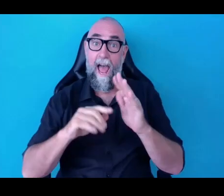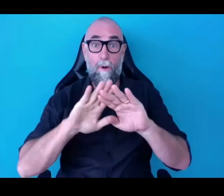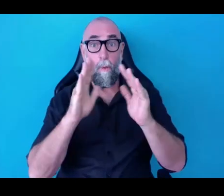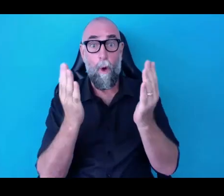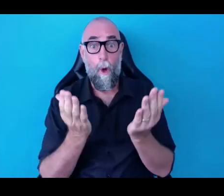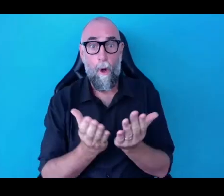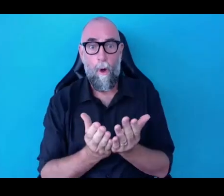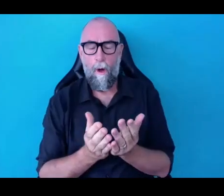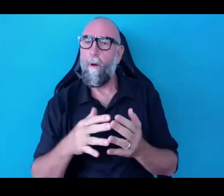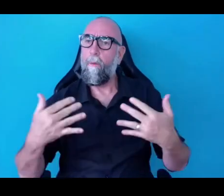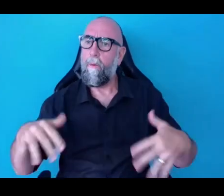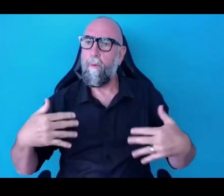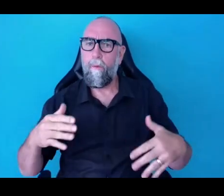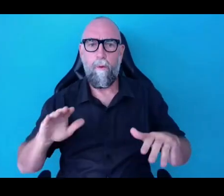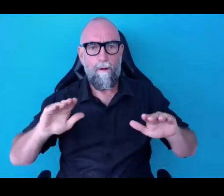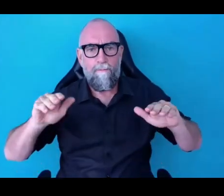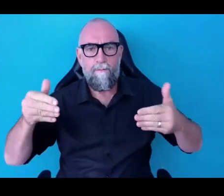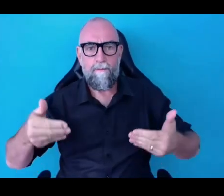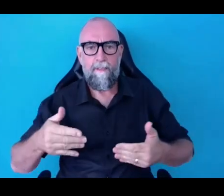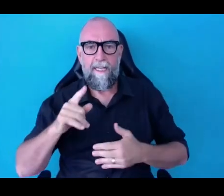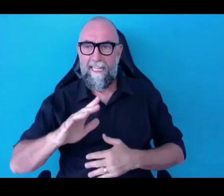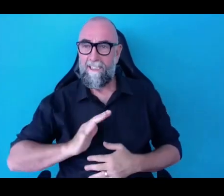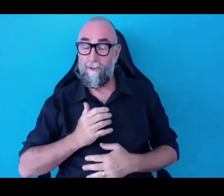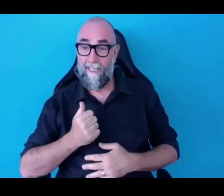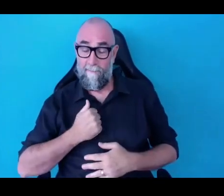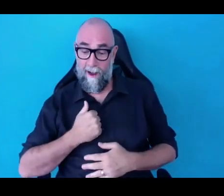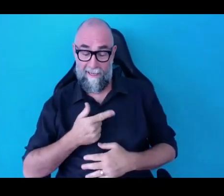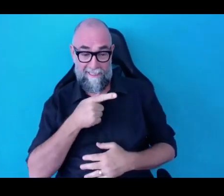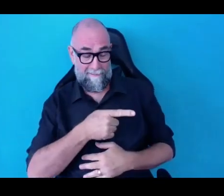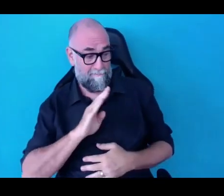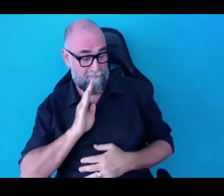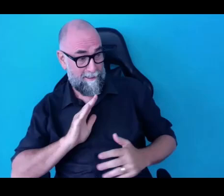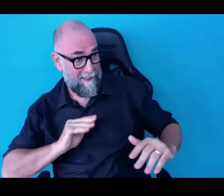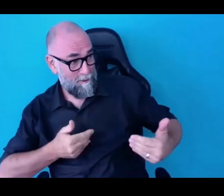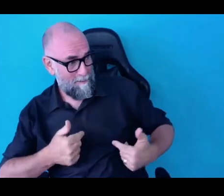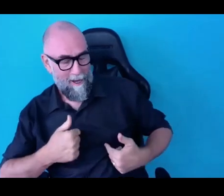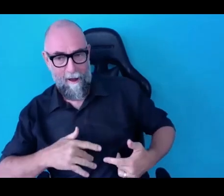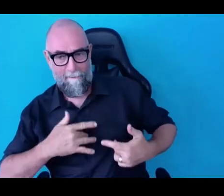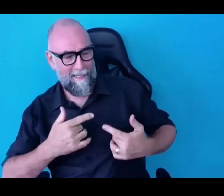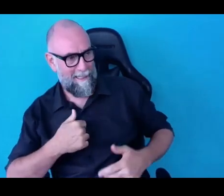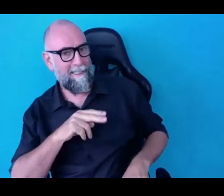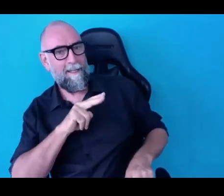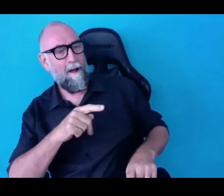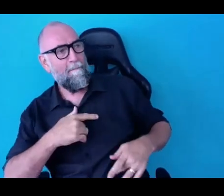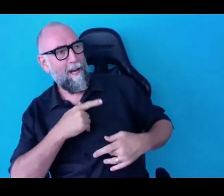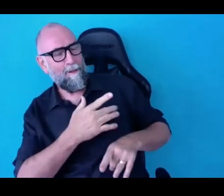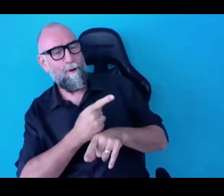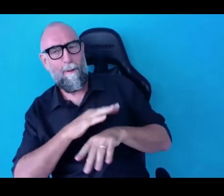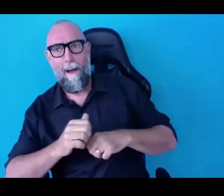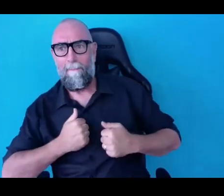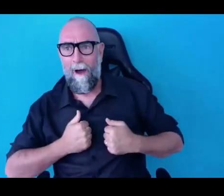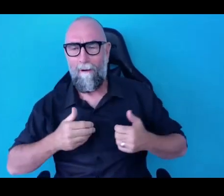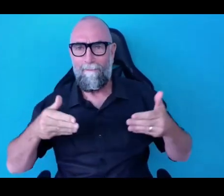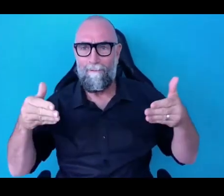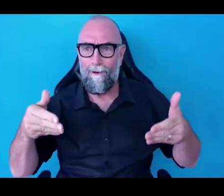it sits to a potential eulogy is quite interesting. I always feel I'm sitting there witnessing my funeral,